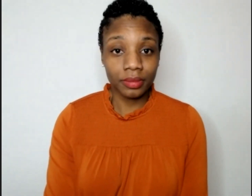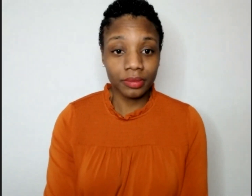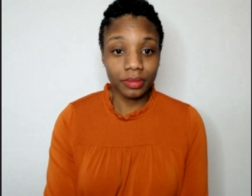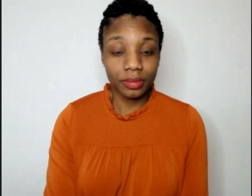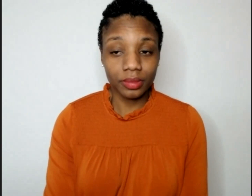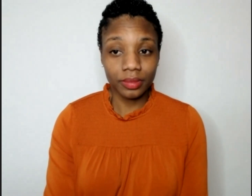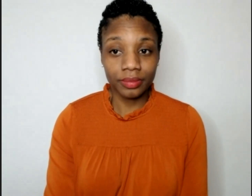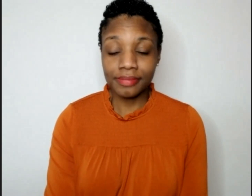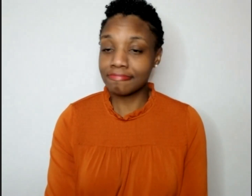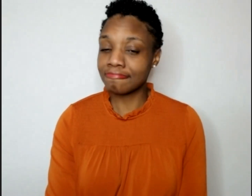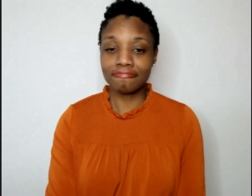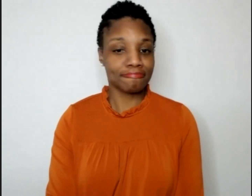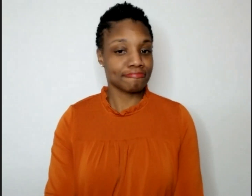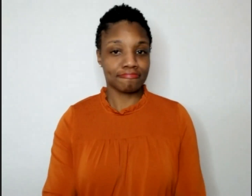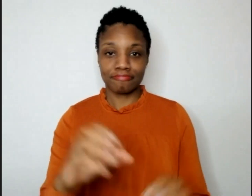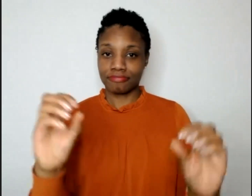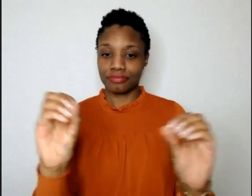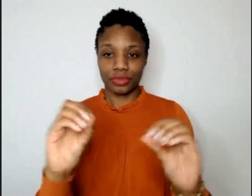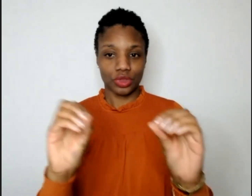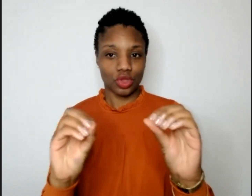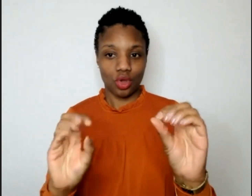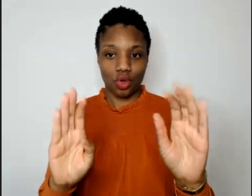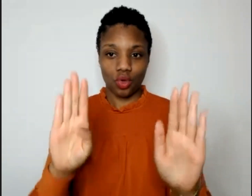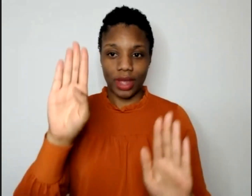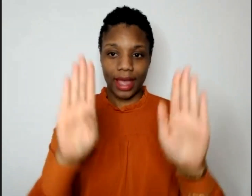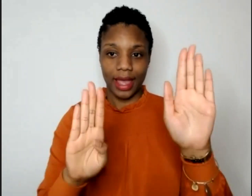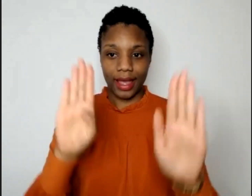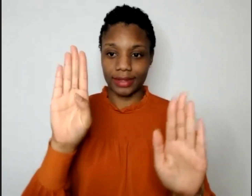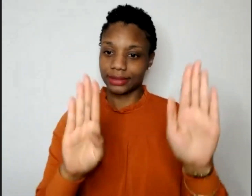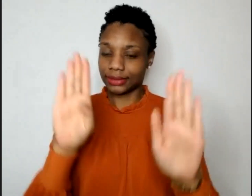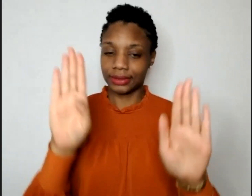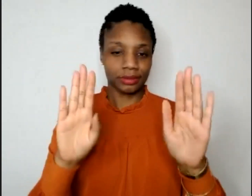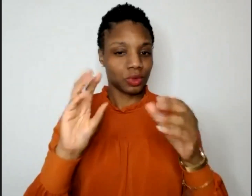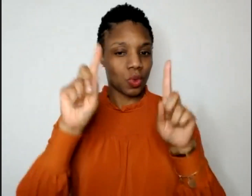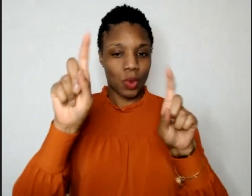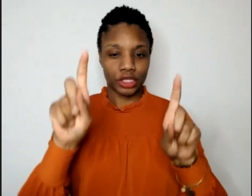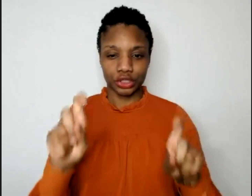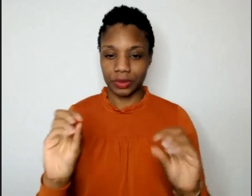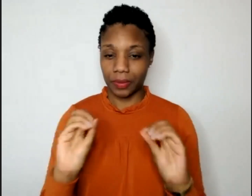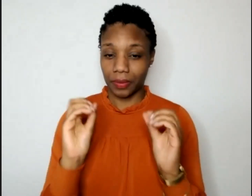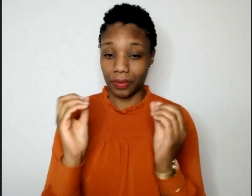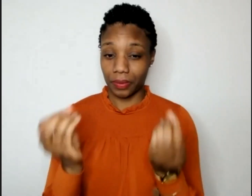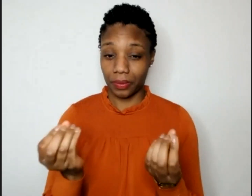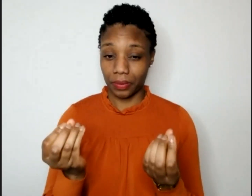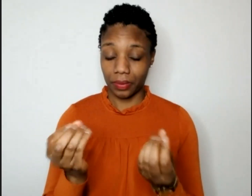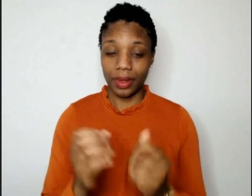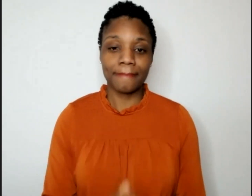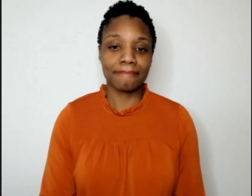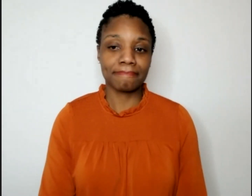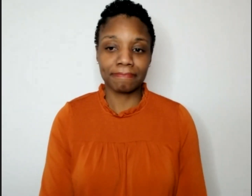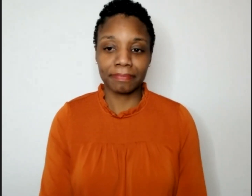There are no other hands and no other open questions right now. So